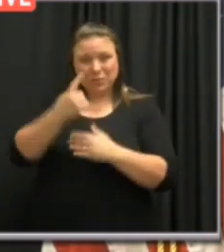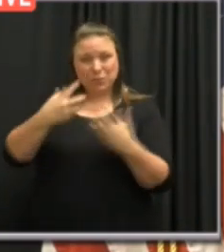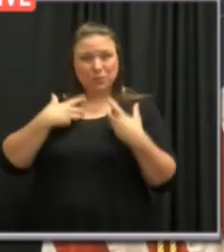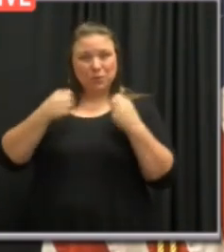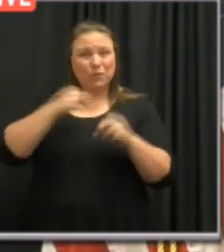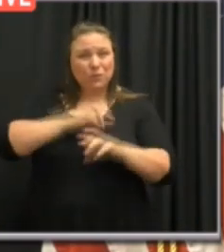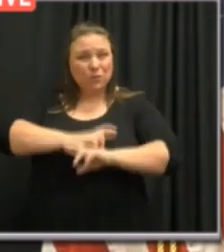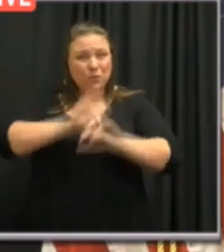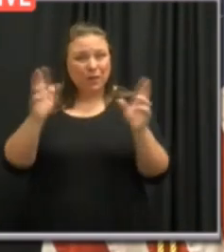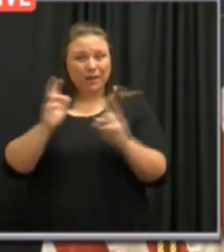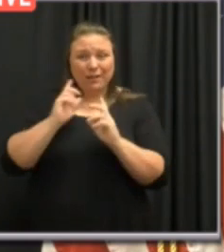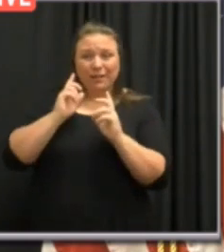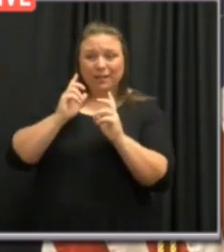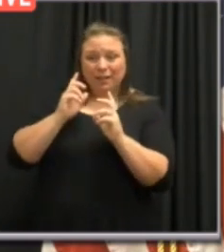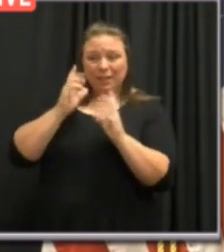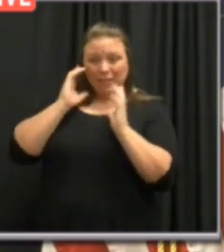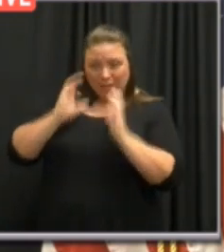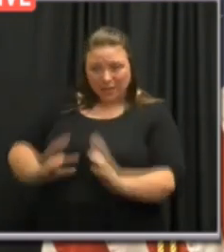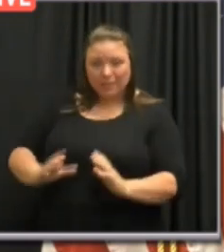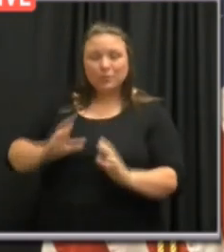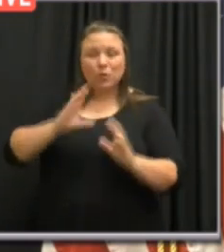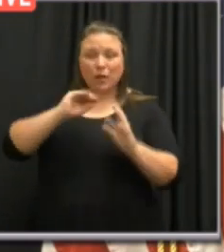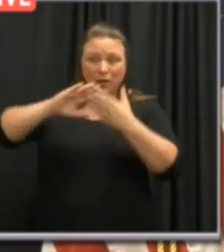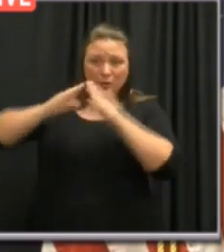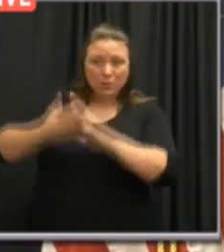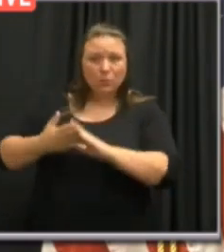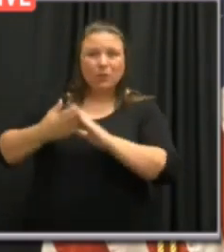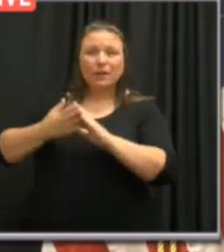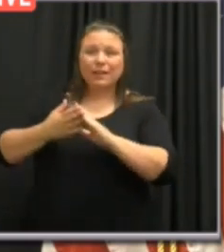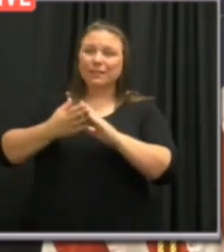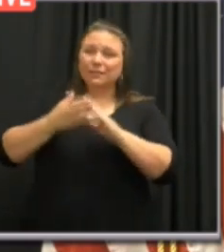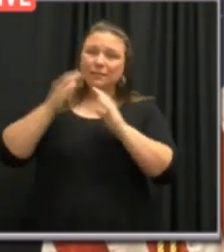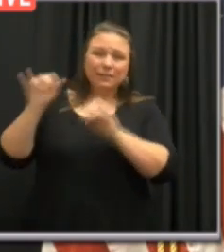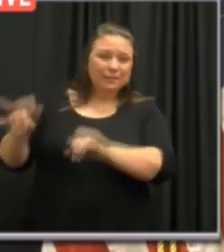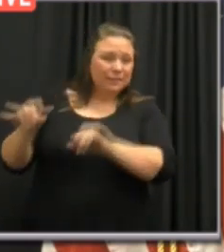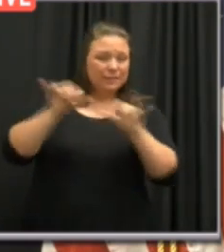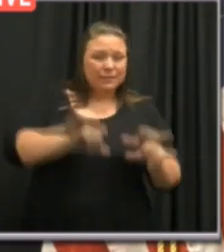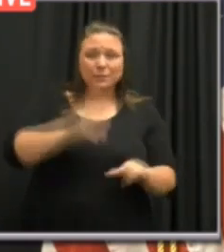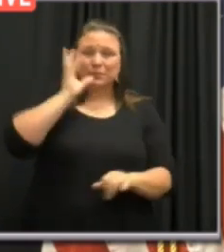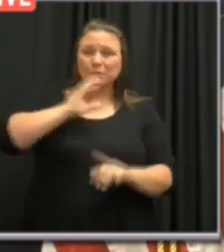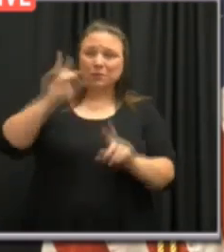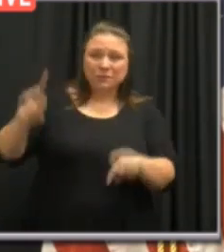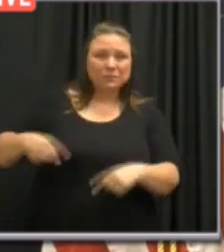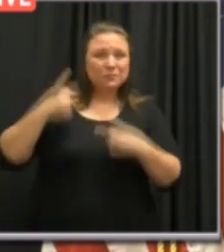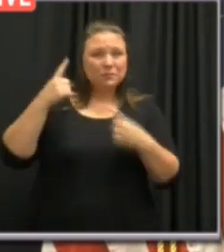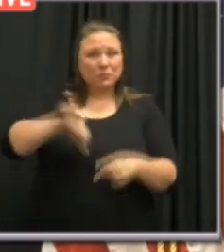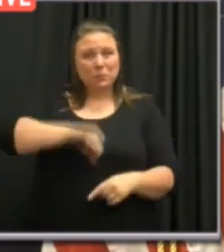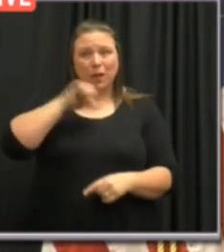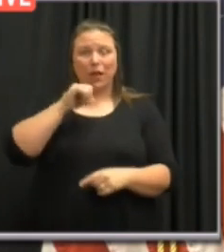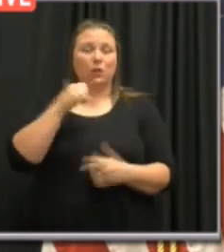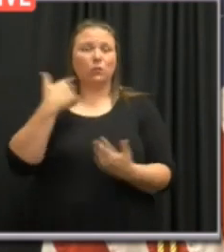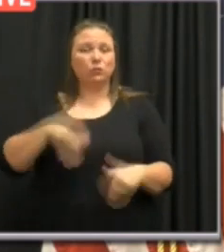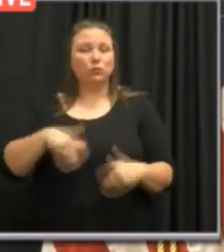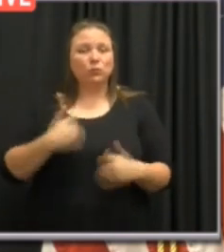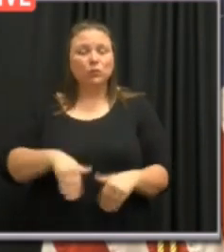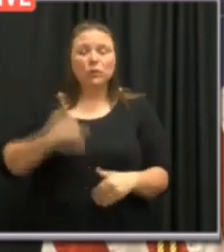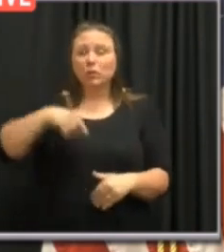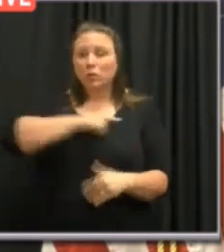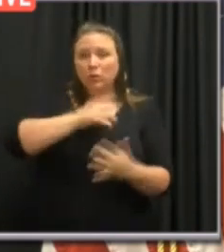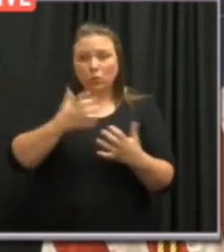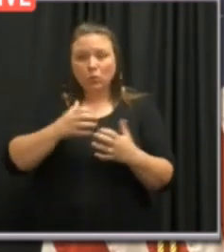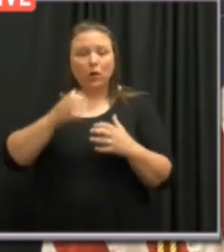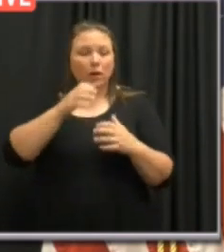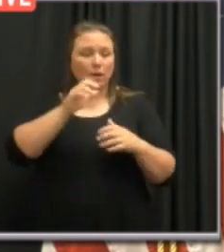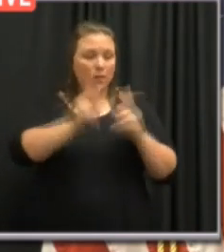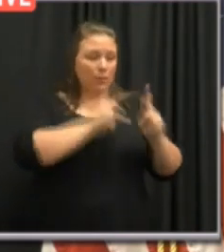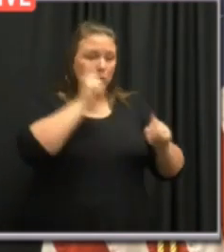are ready to give our customers and community the same Waffle House experience we've always been proud of for so long. We want our associates,